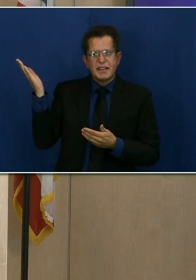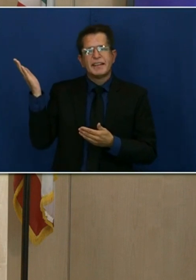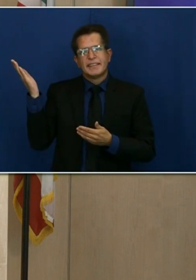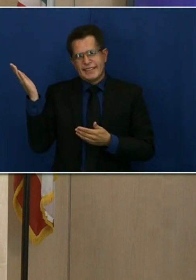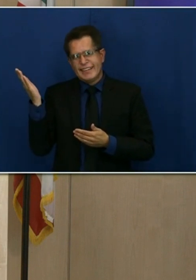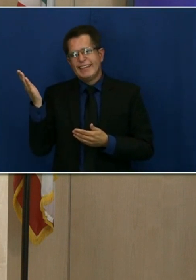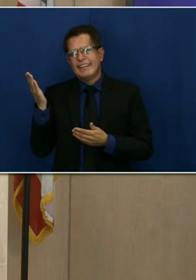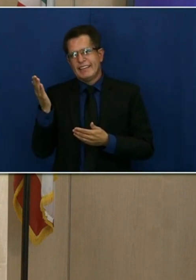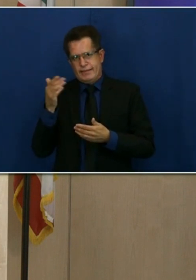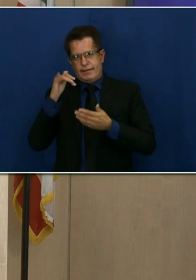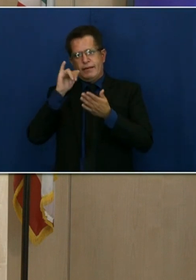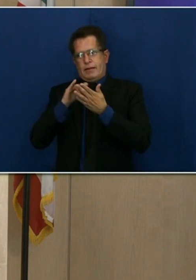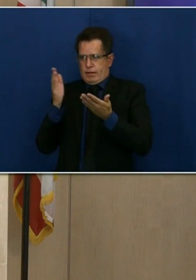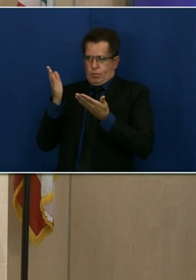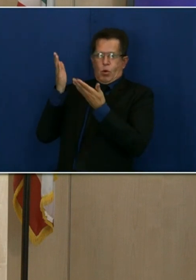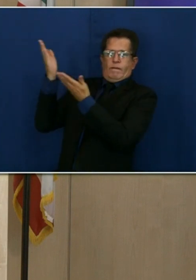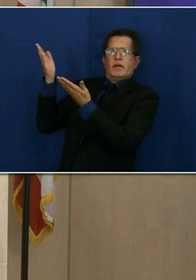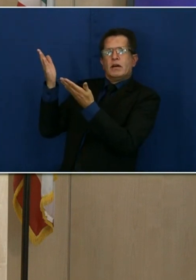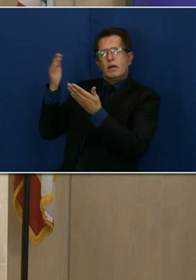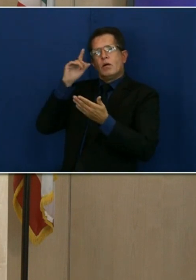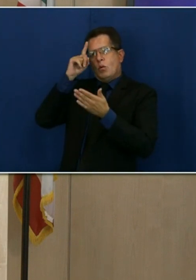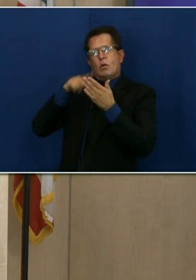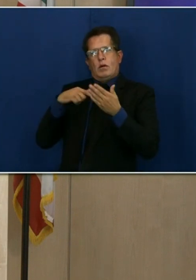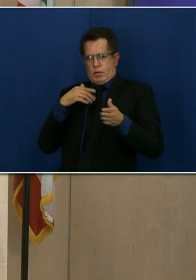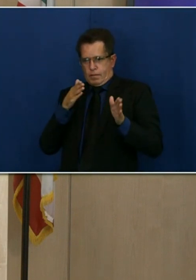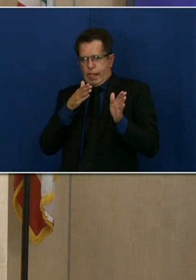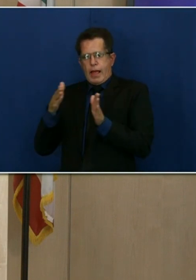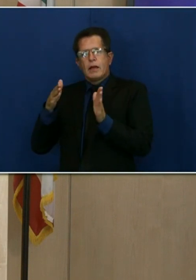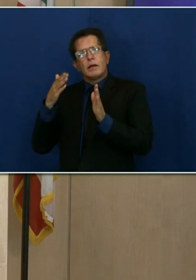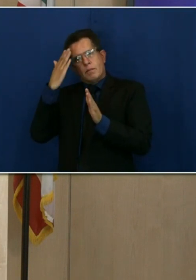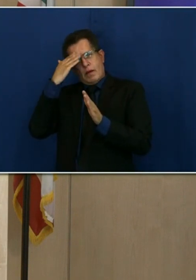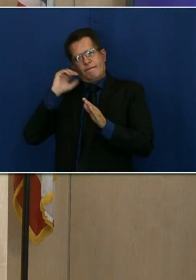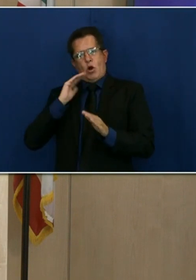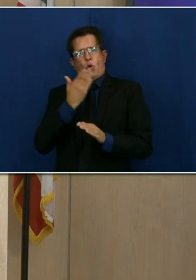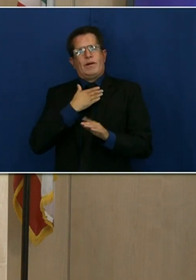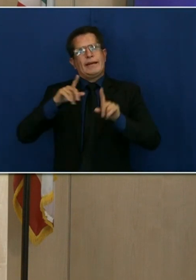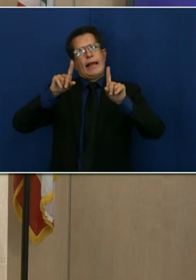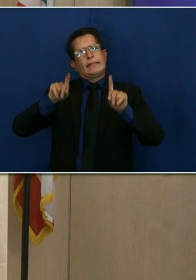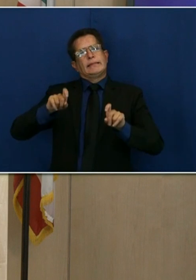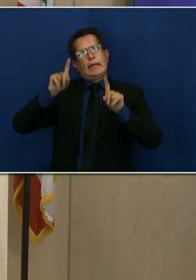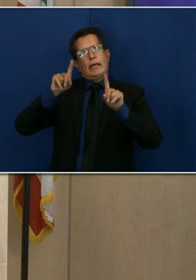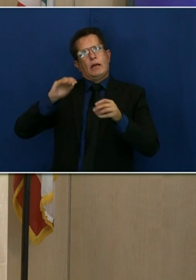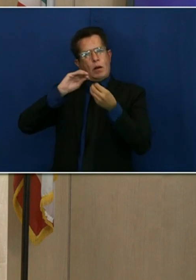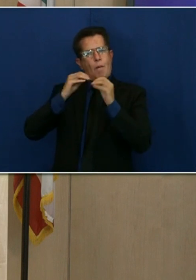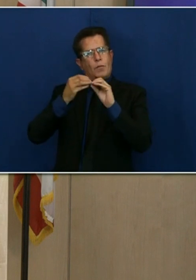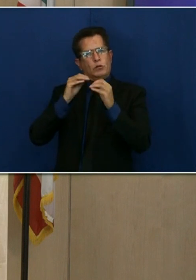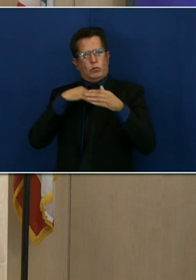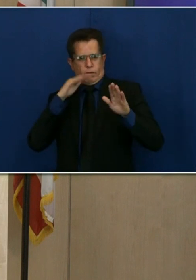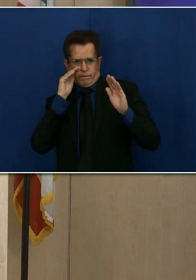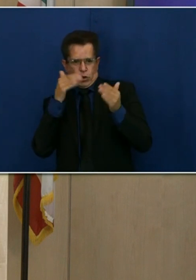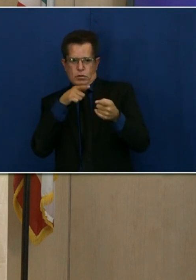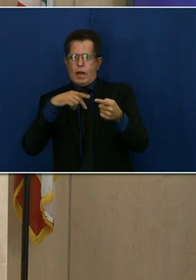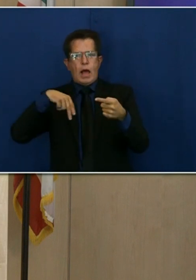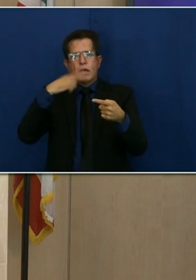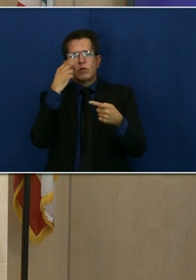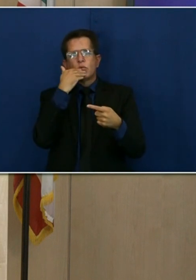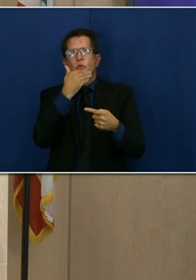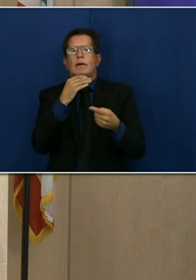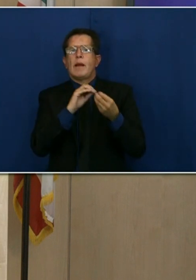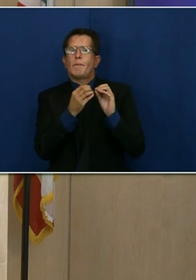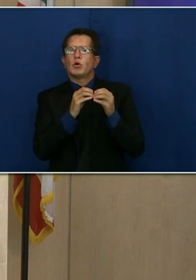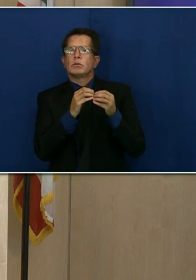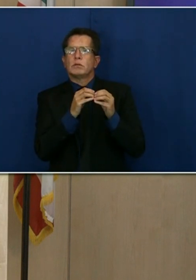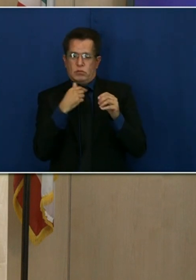intent specifically focused on our testing numbers. And that we have